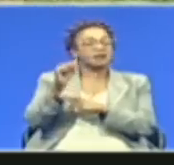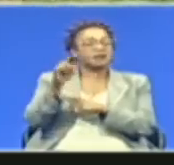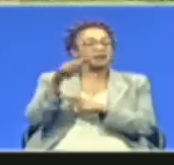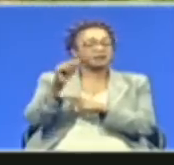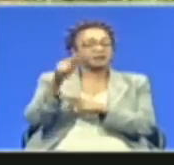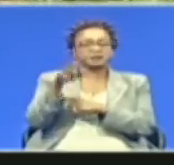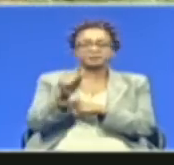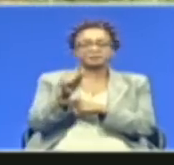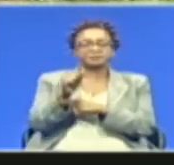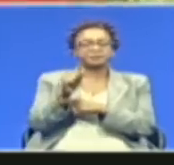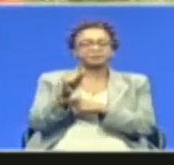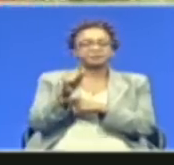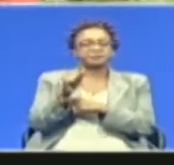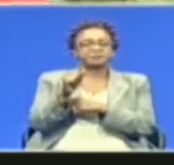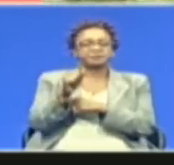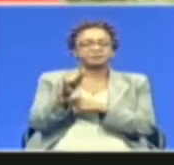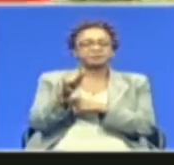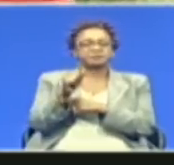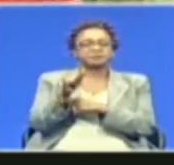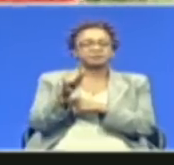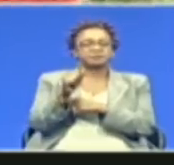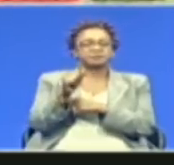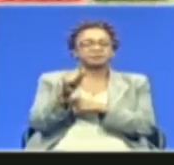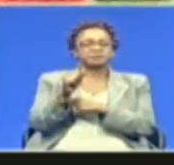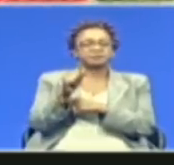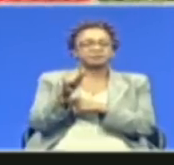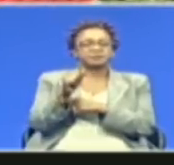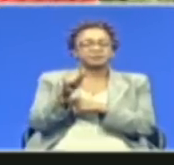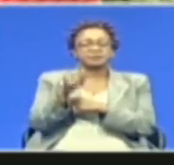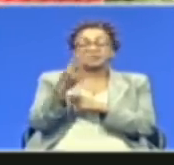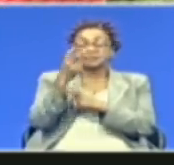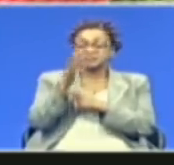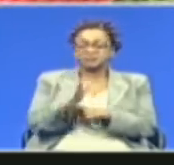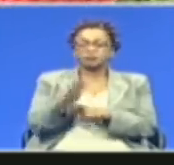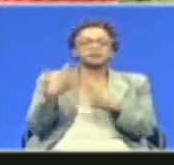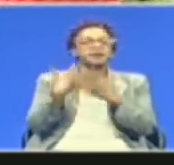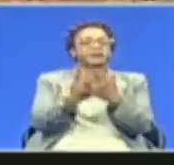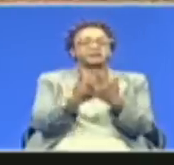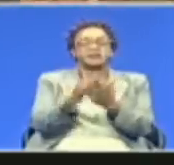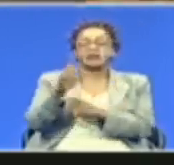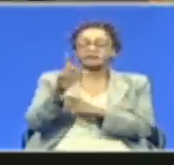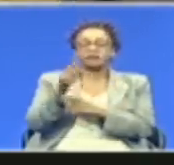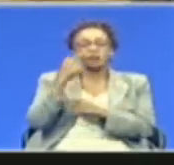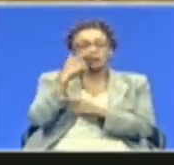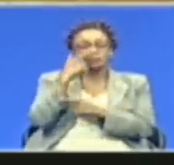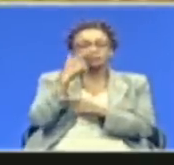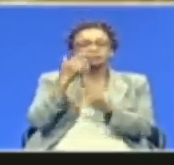It was happened. She was resuscitated twice. The suspect was arrested at their Lavington home. He is